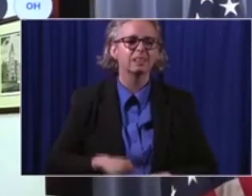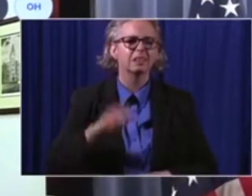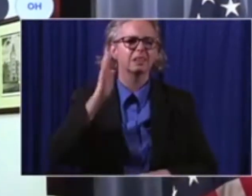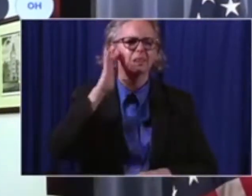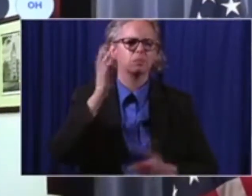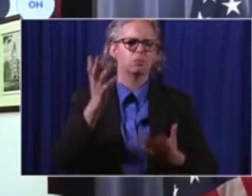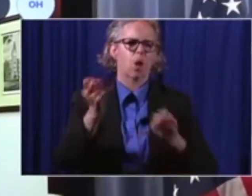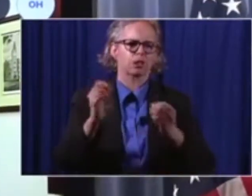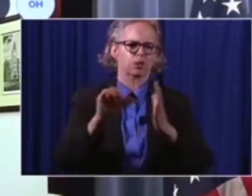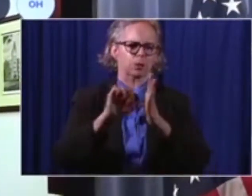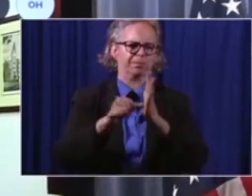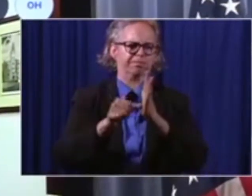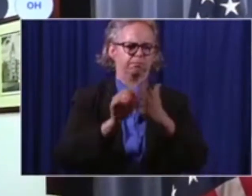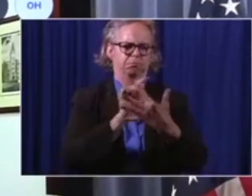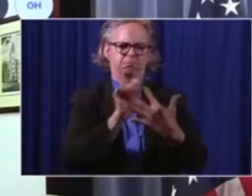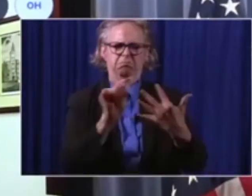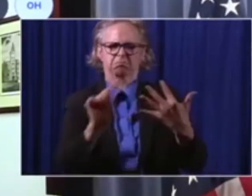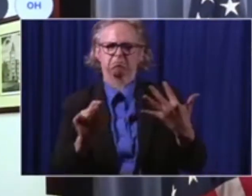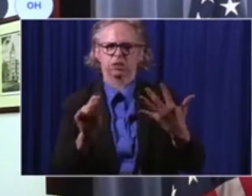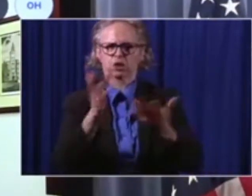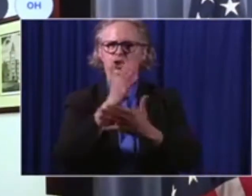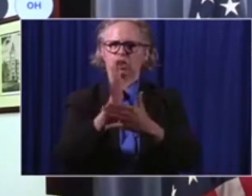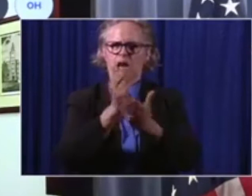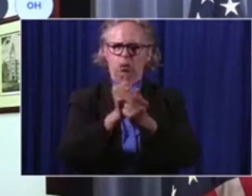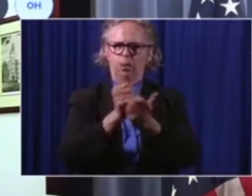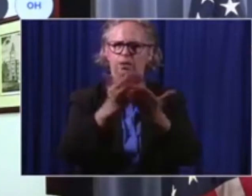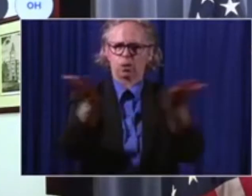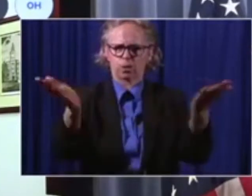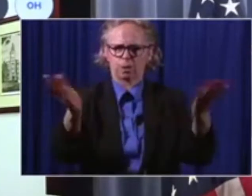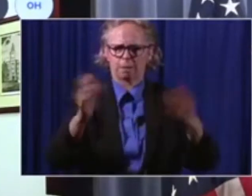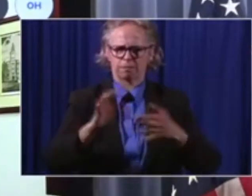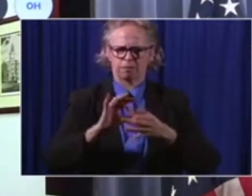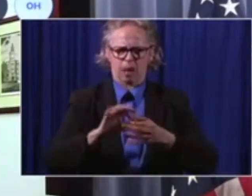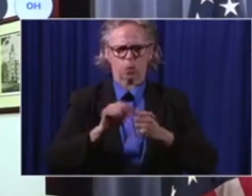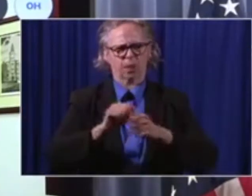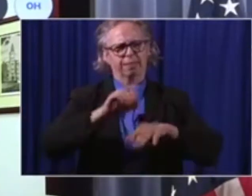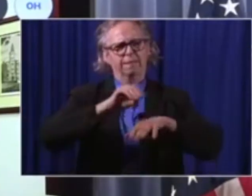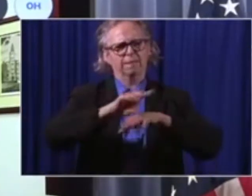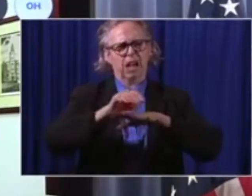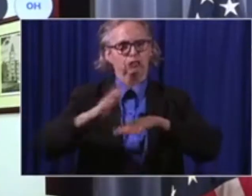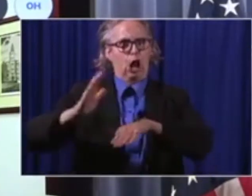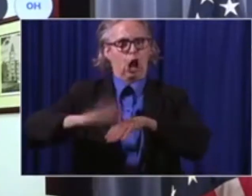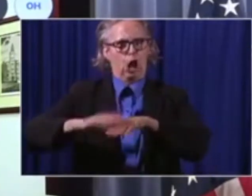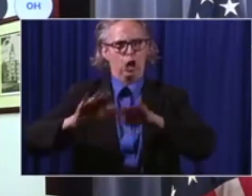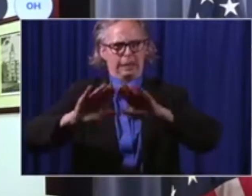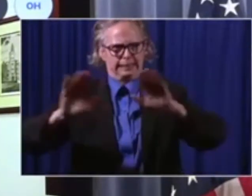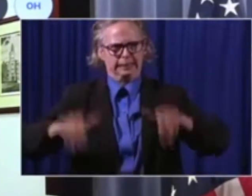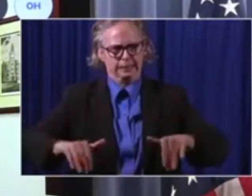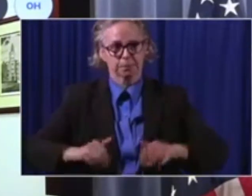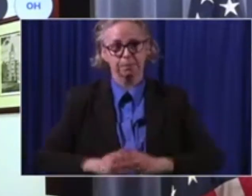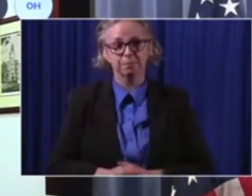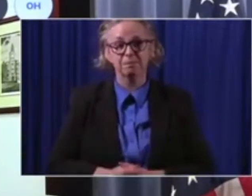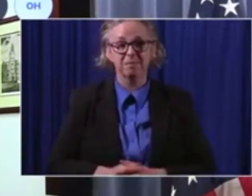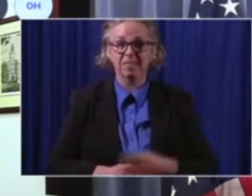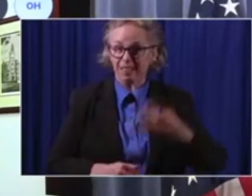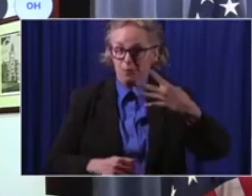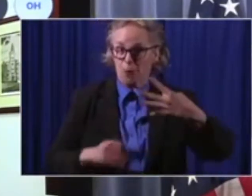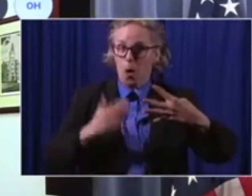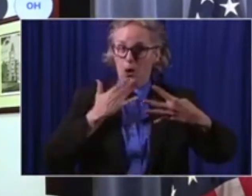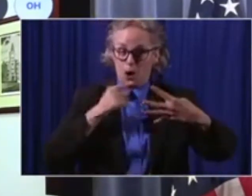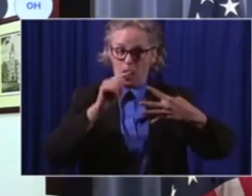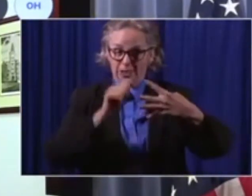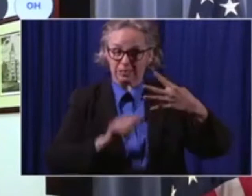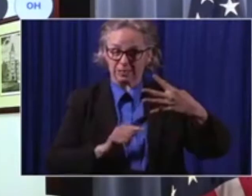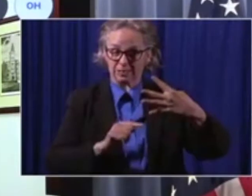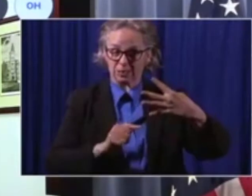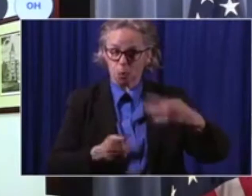about the public health advisory system. One would be what you just mentioned. It's not based on any one single metric. It's based on a group of